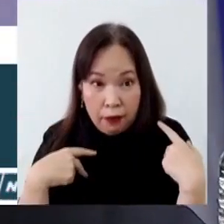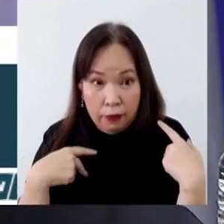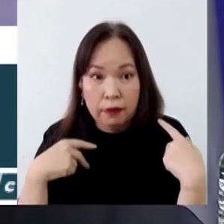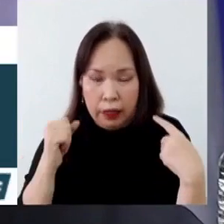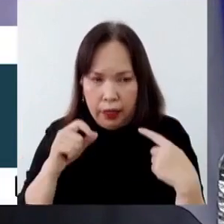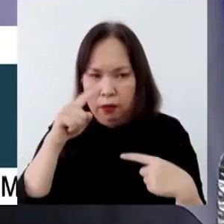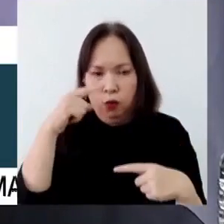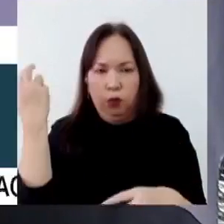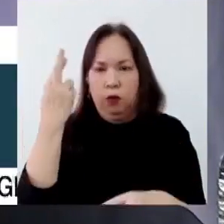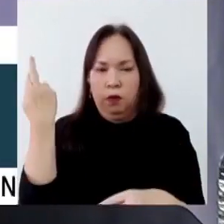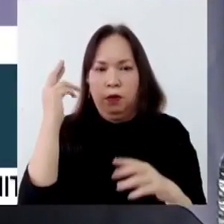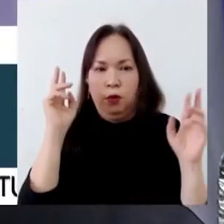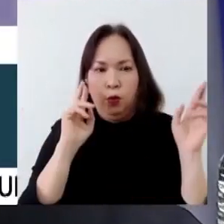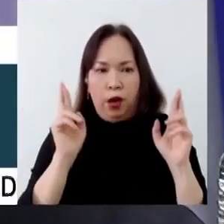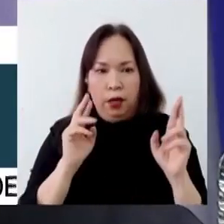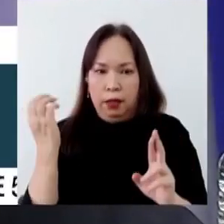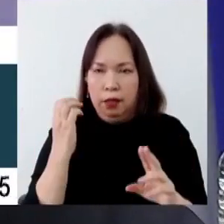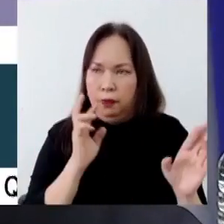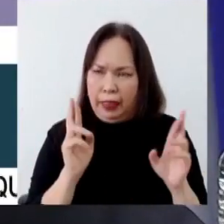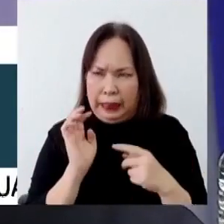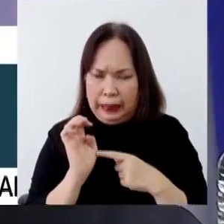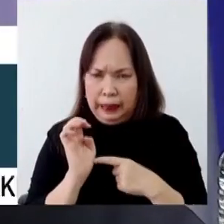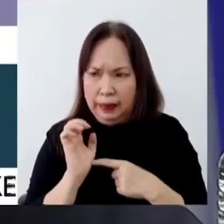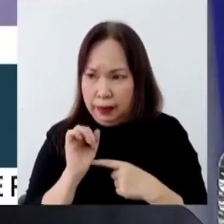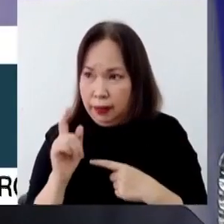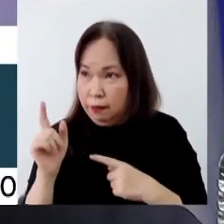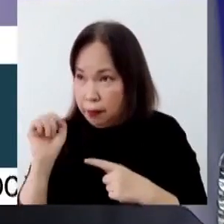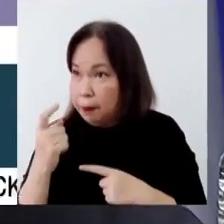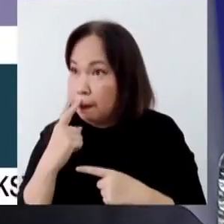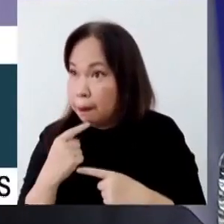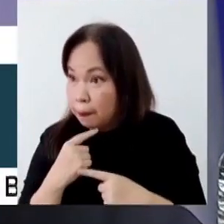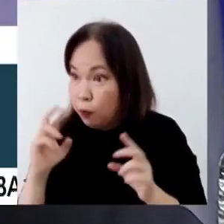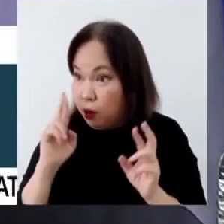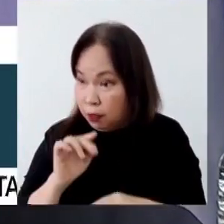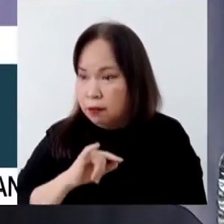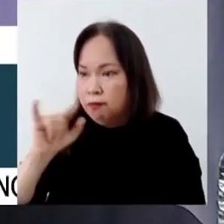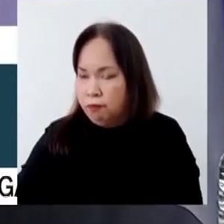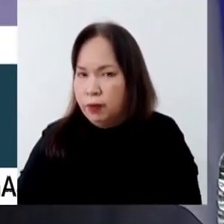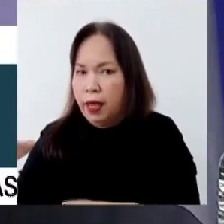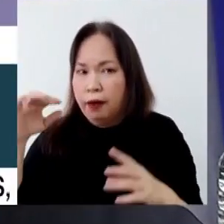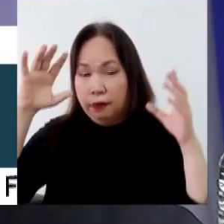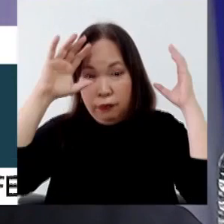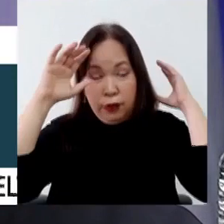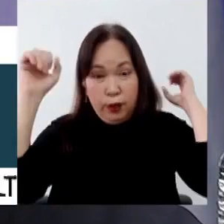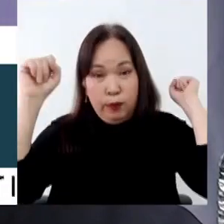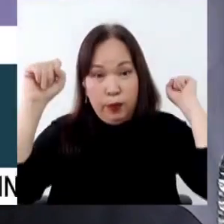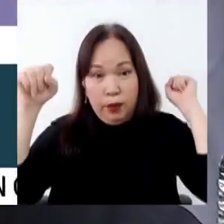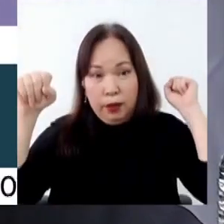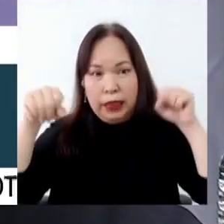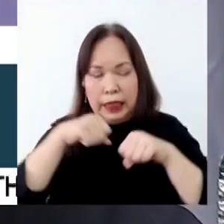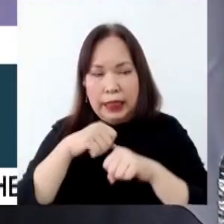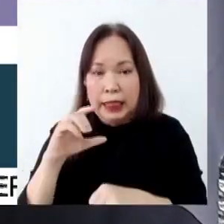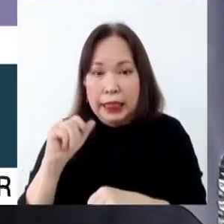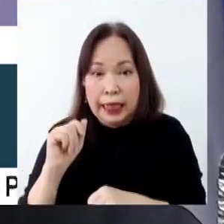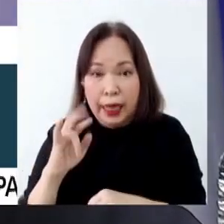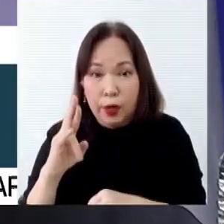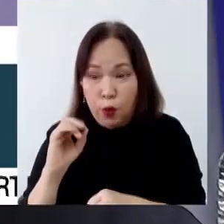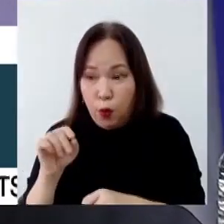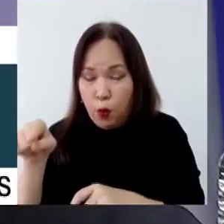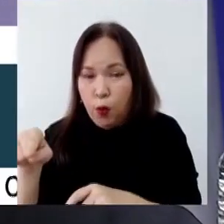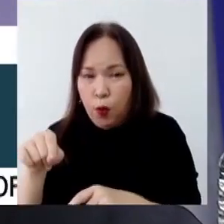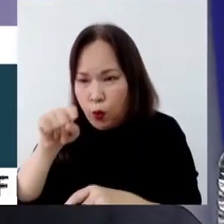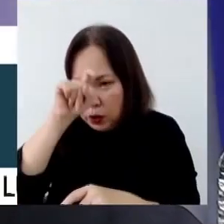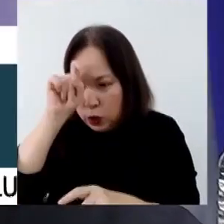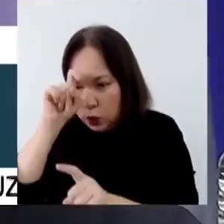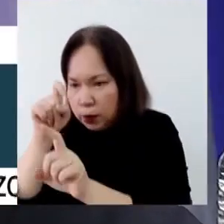and in fact, we are getting ready. Our embassy in Cairo is sending a team to the border, and we are providing